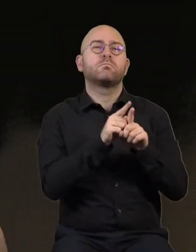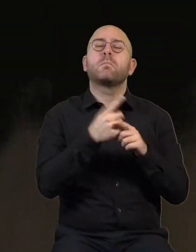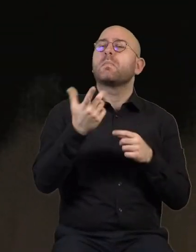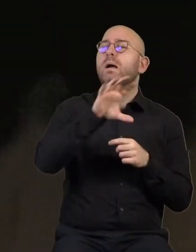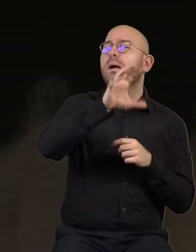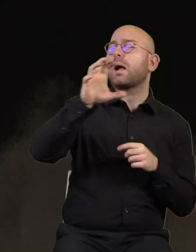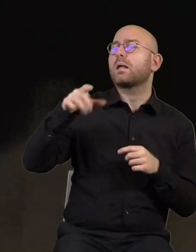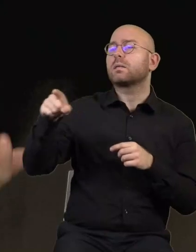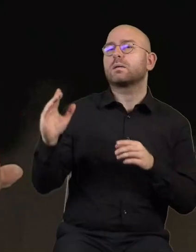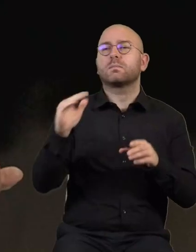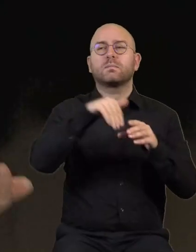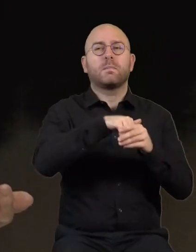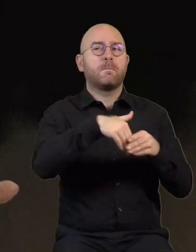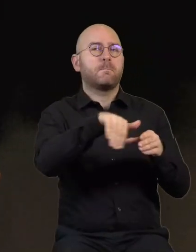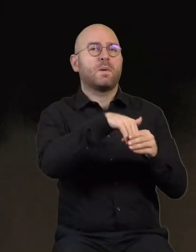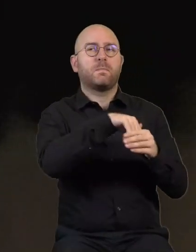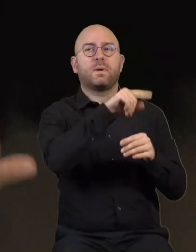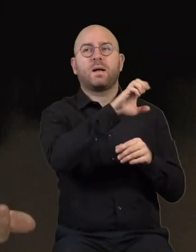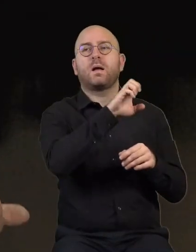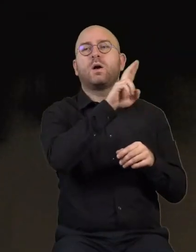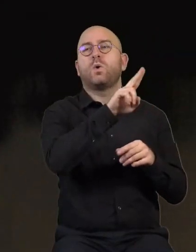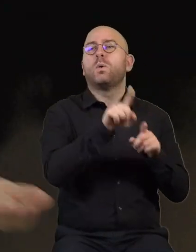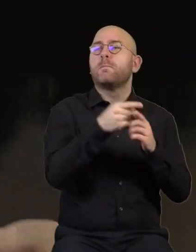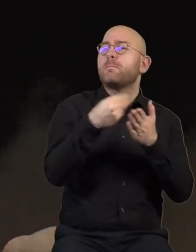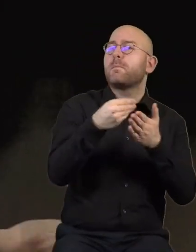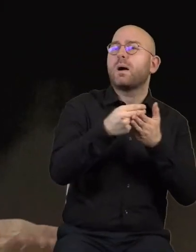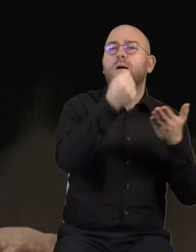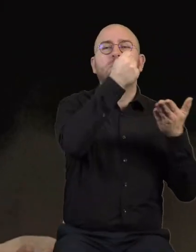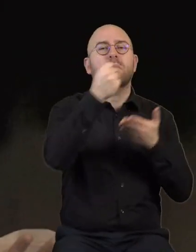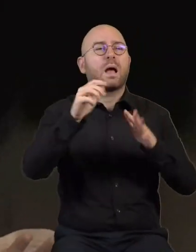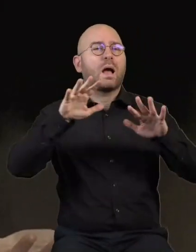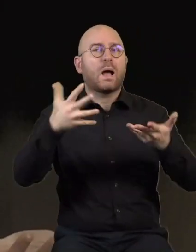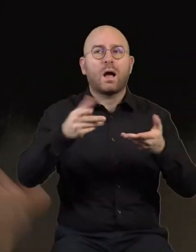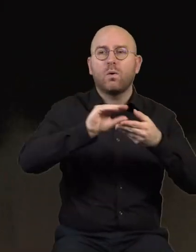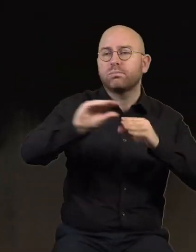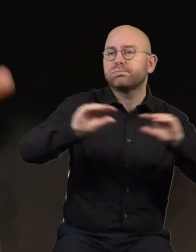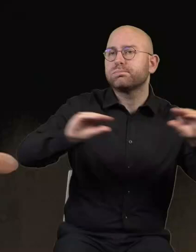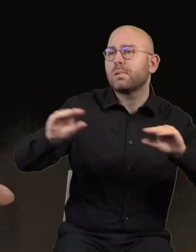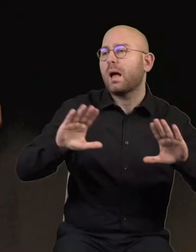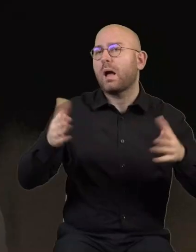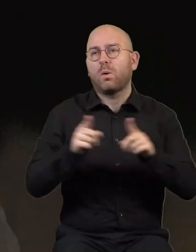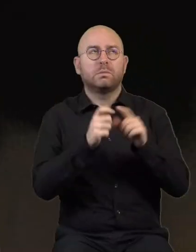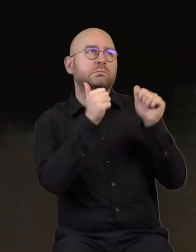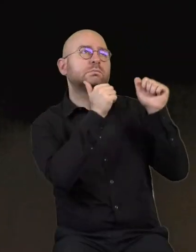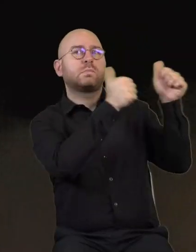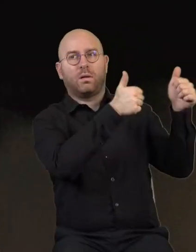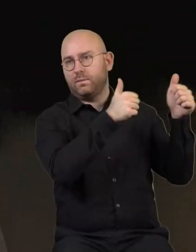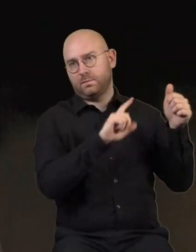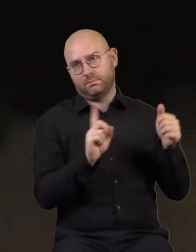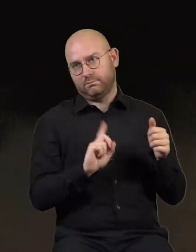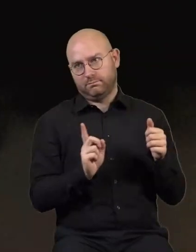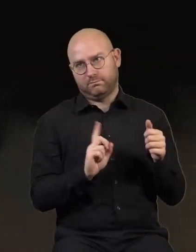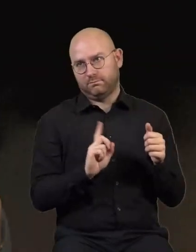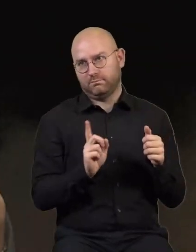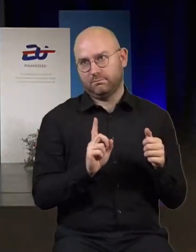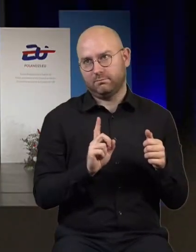otherwise we wouldn't make contributions to the European budget. Why do we do so if we're going to get the money back and do